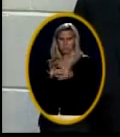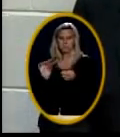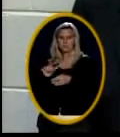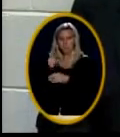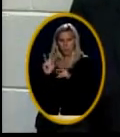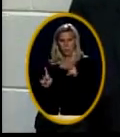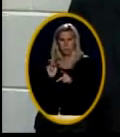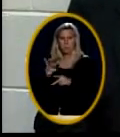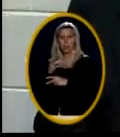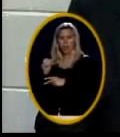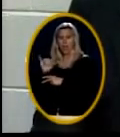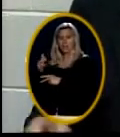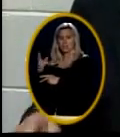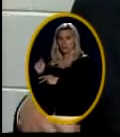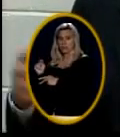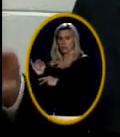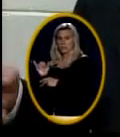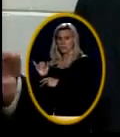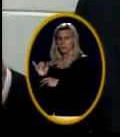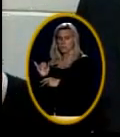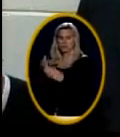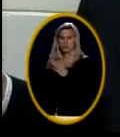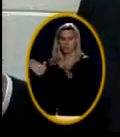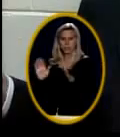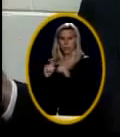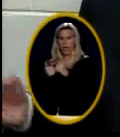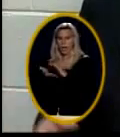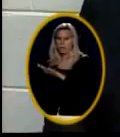other people, just in general how we